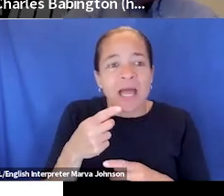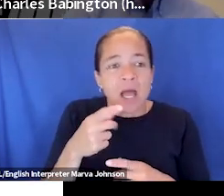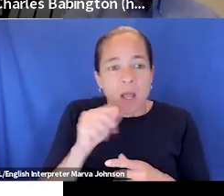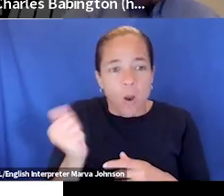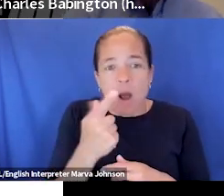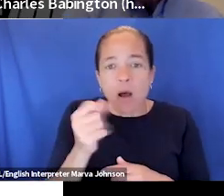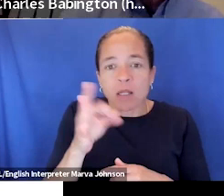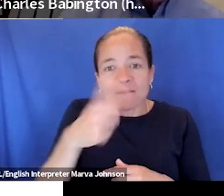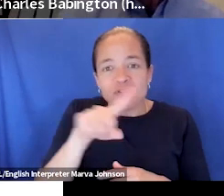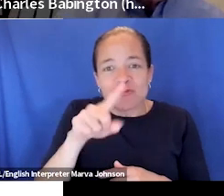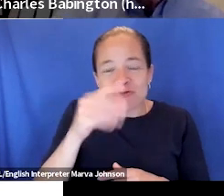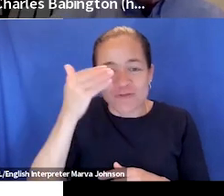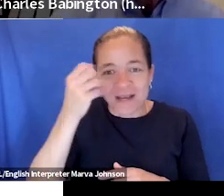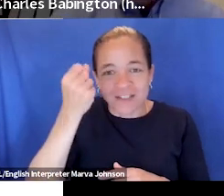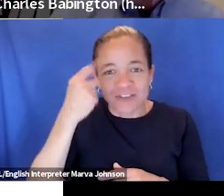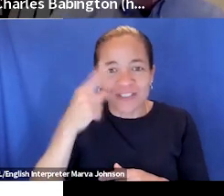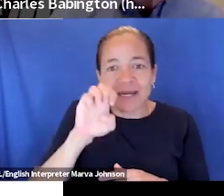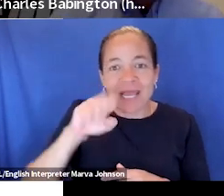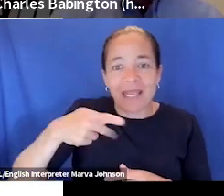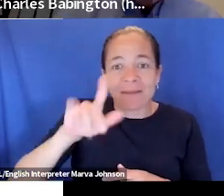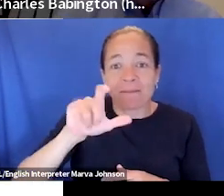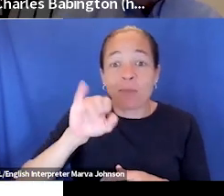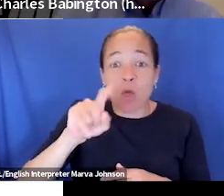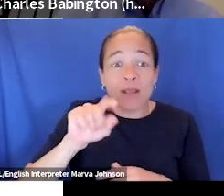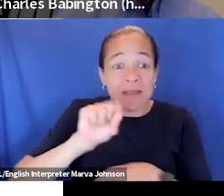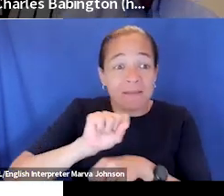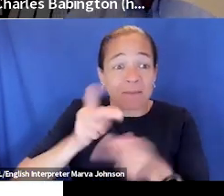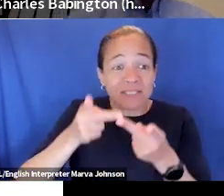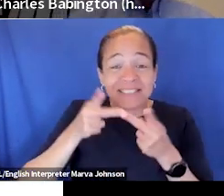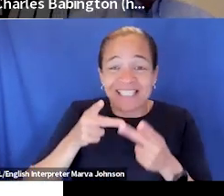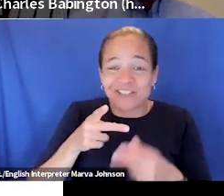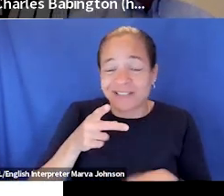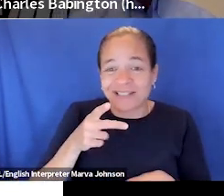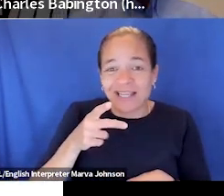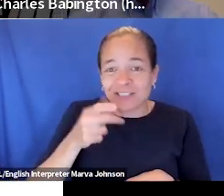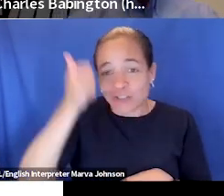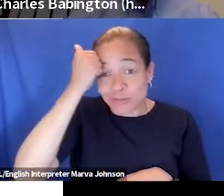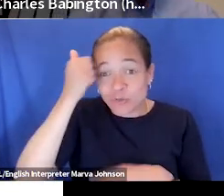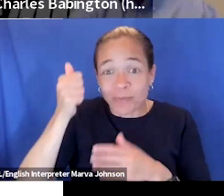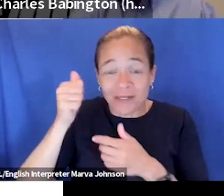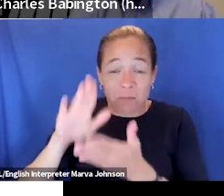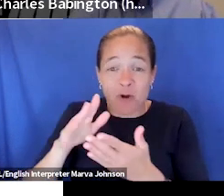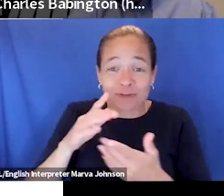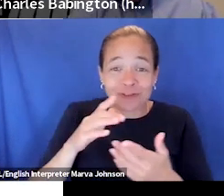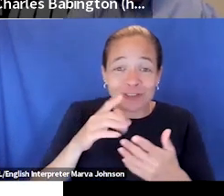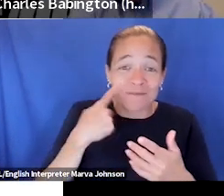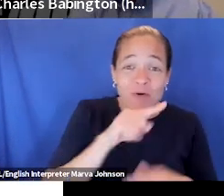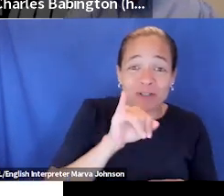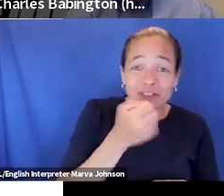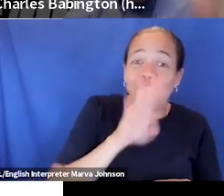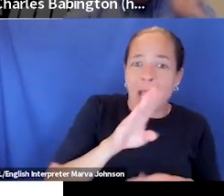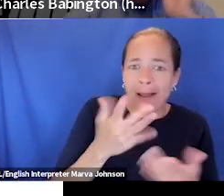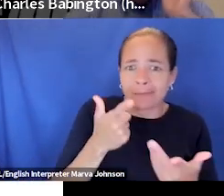that employment positions is a kind of stupid way of saying jobs. Just call them jobs. Held a variety